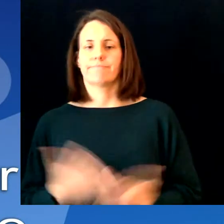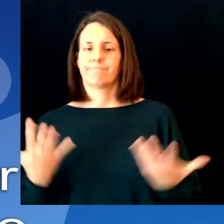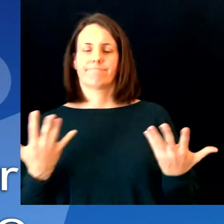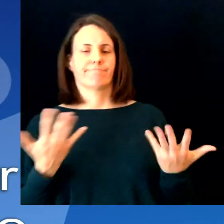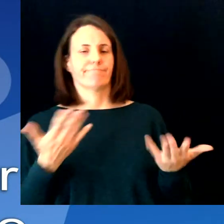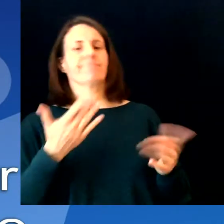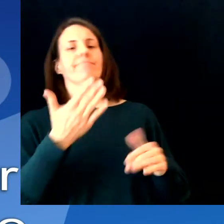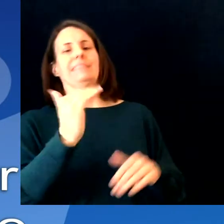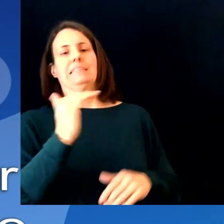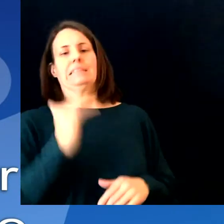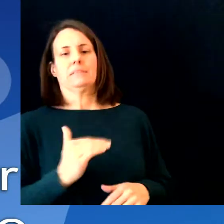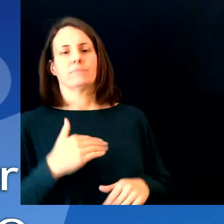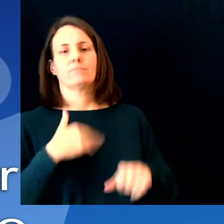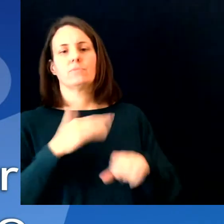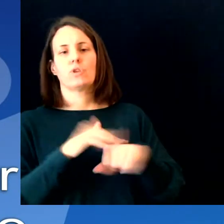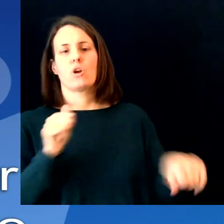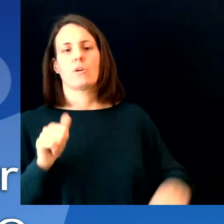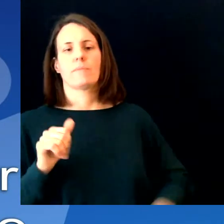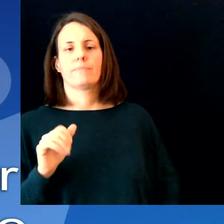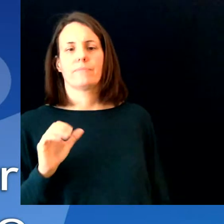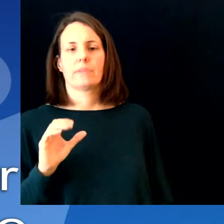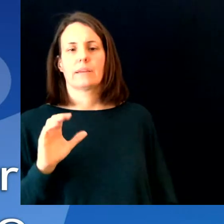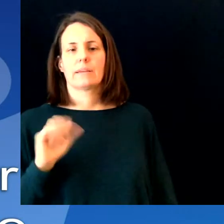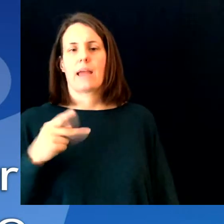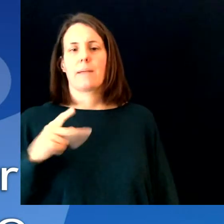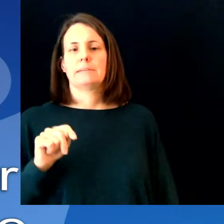Cap Times in Madison. Jack?